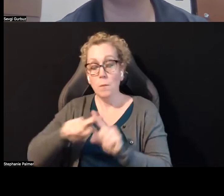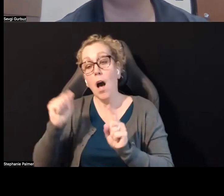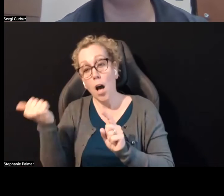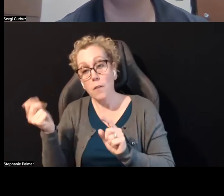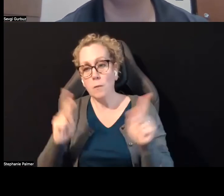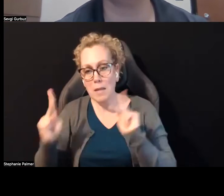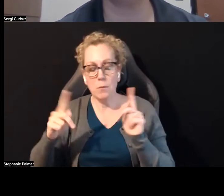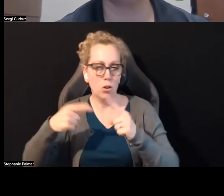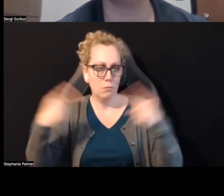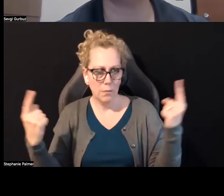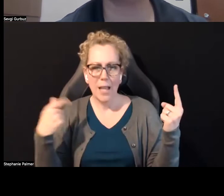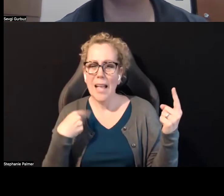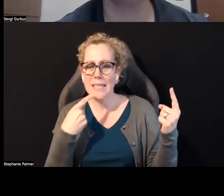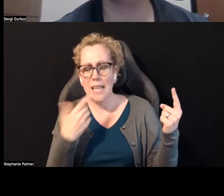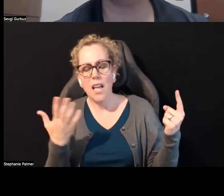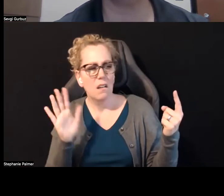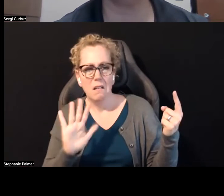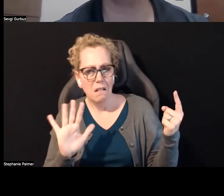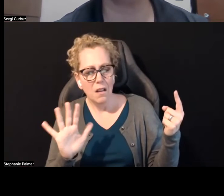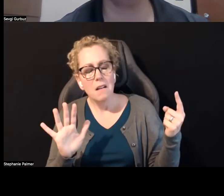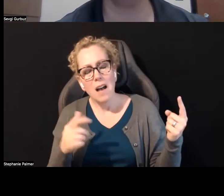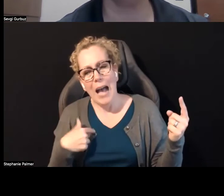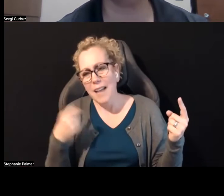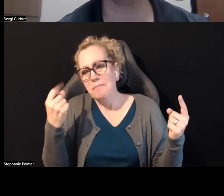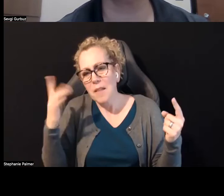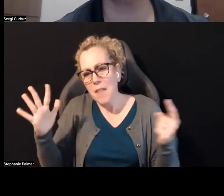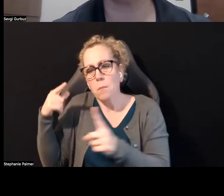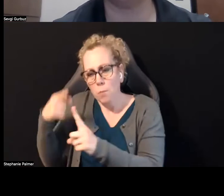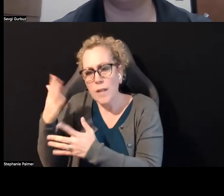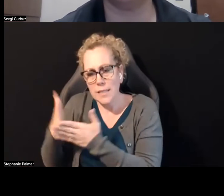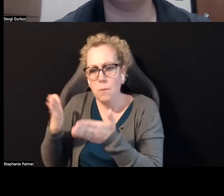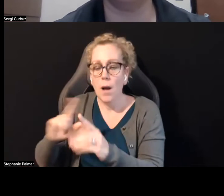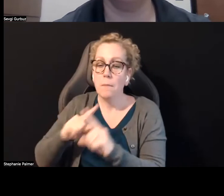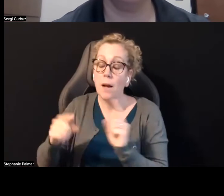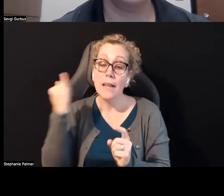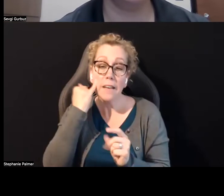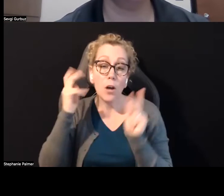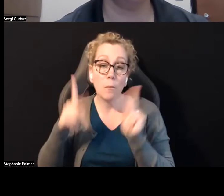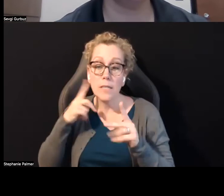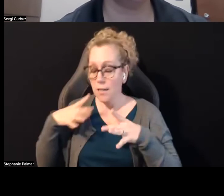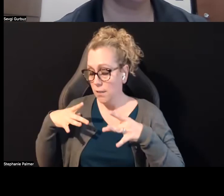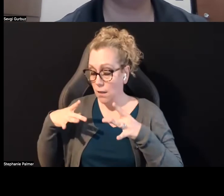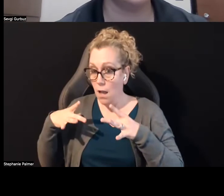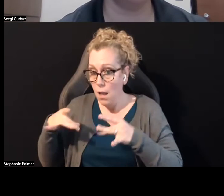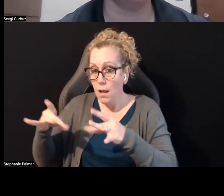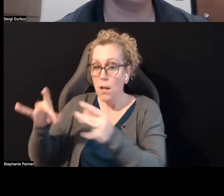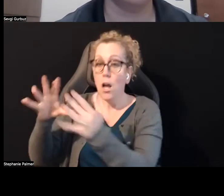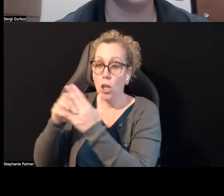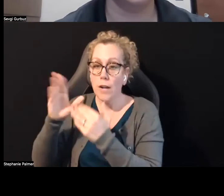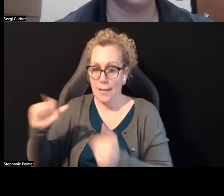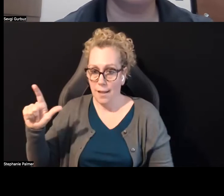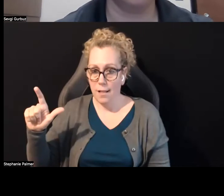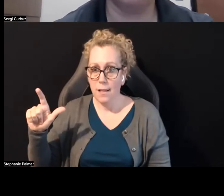feel there's some logic to this, that if someone is learning ASL and there's a spread